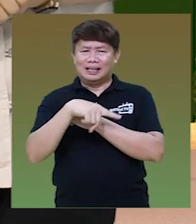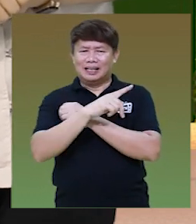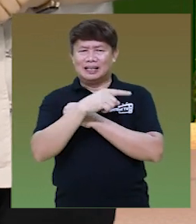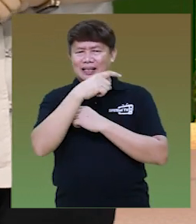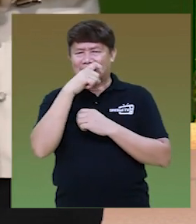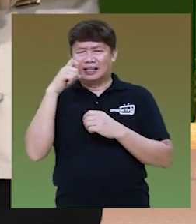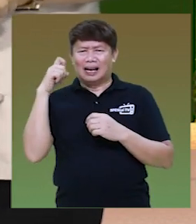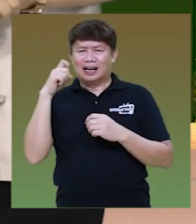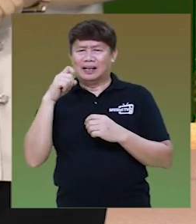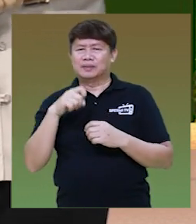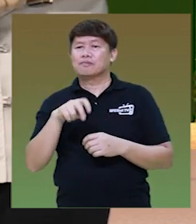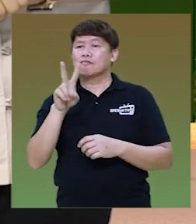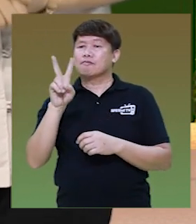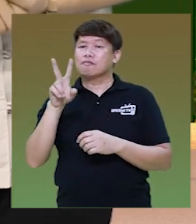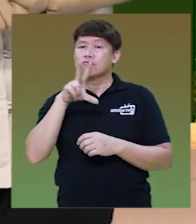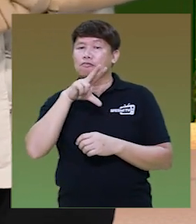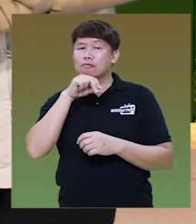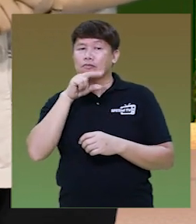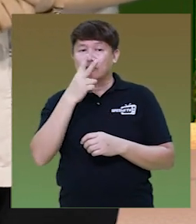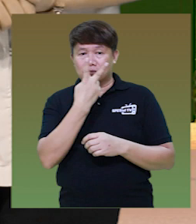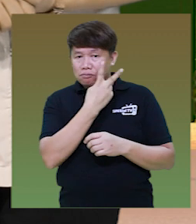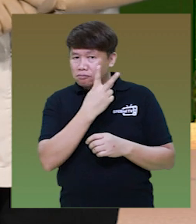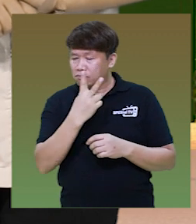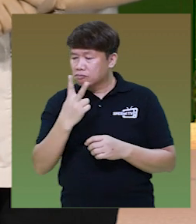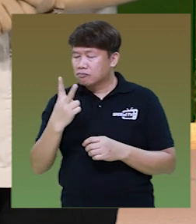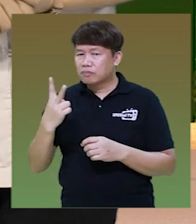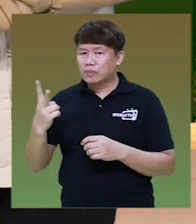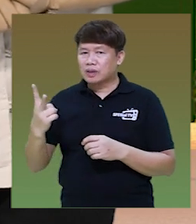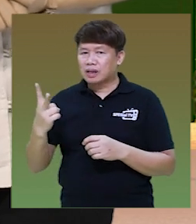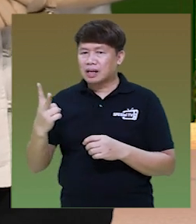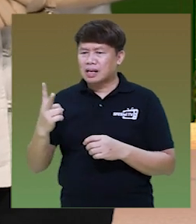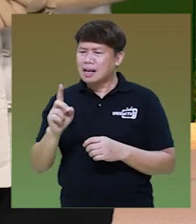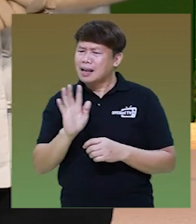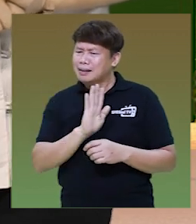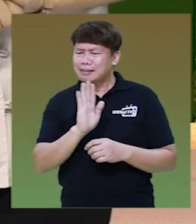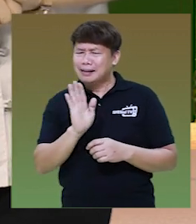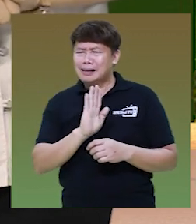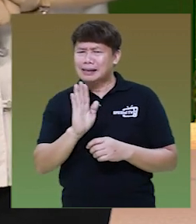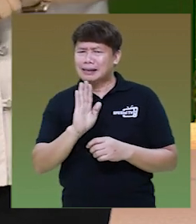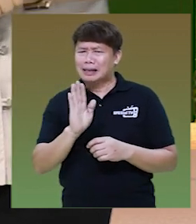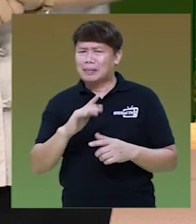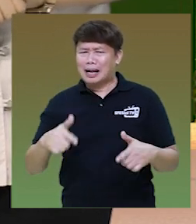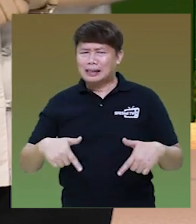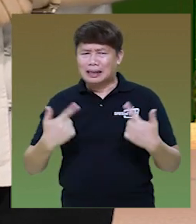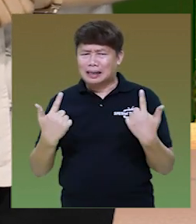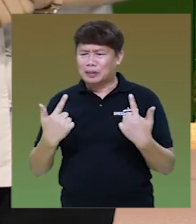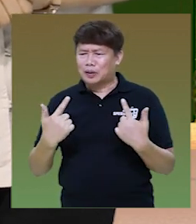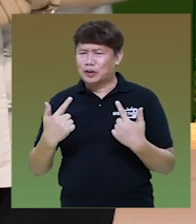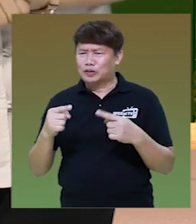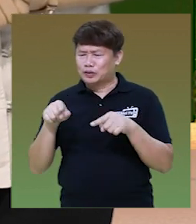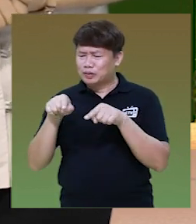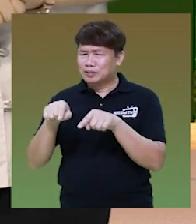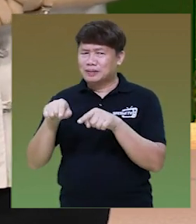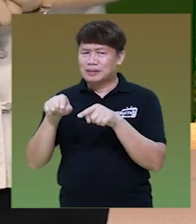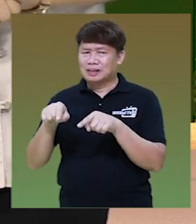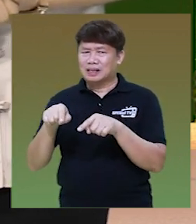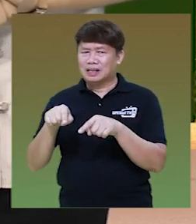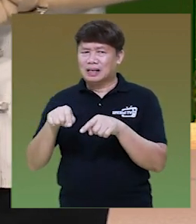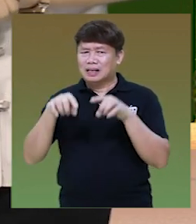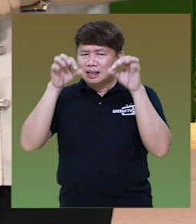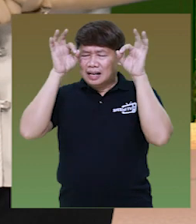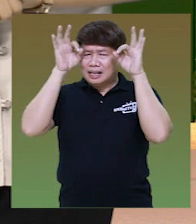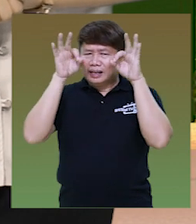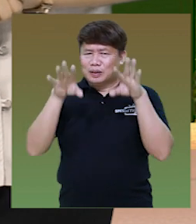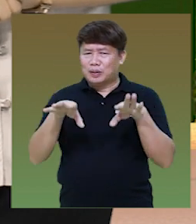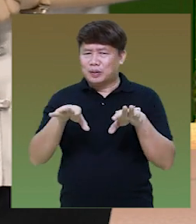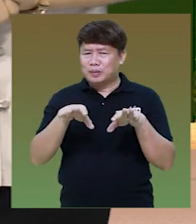up. The two ducks saw that they could no longer live there. They